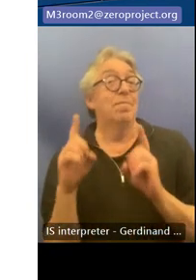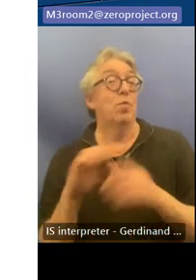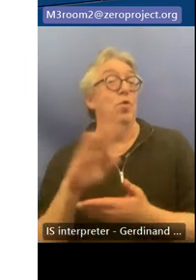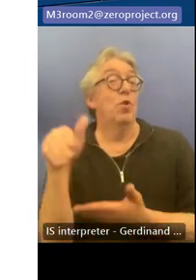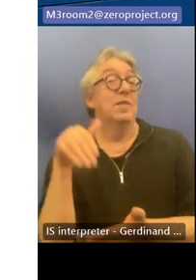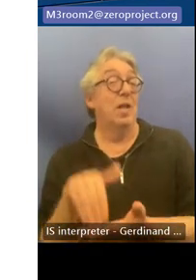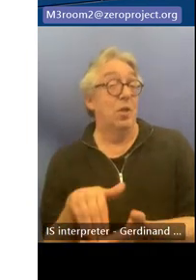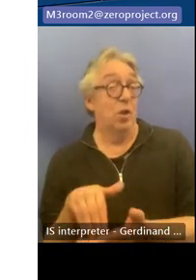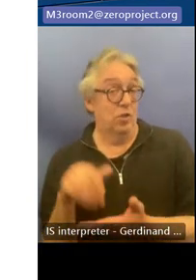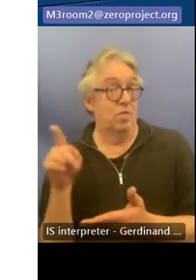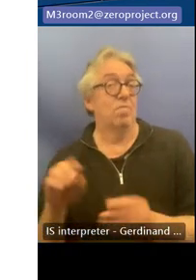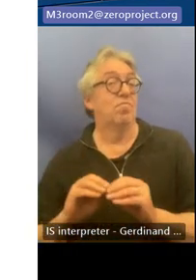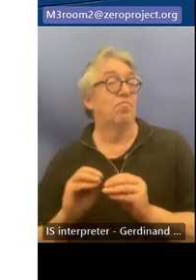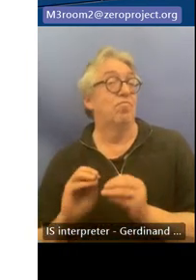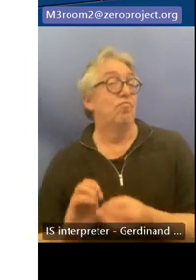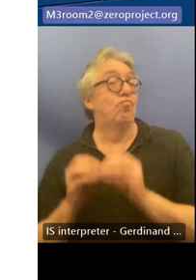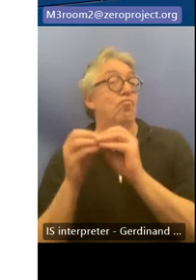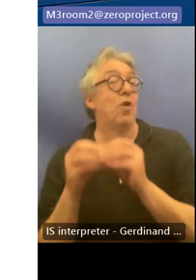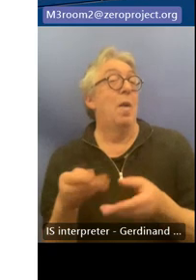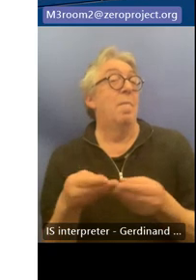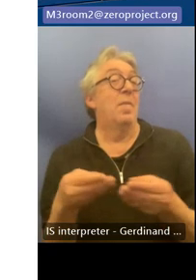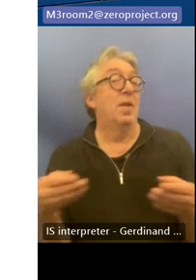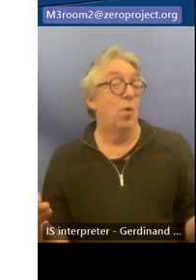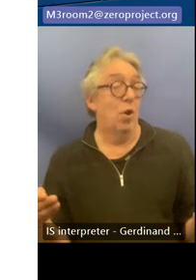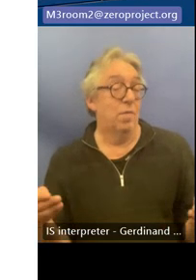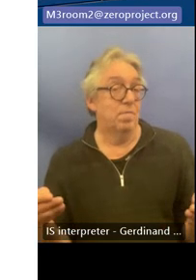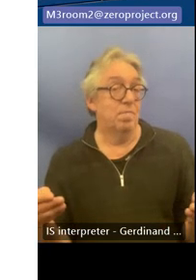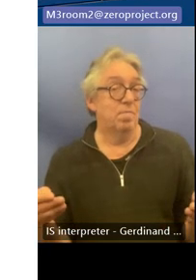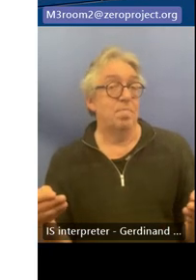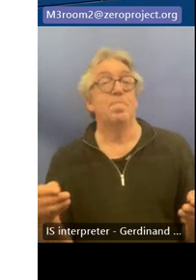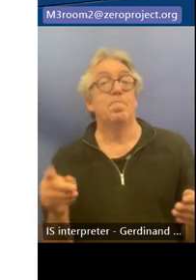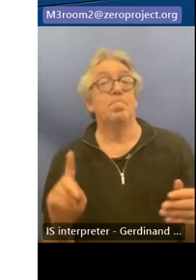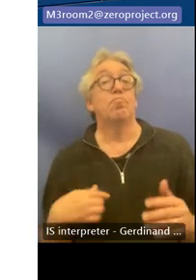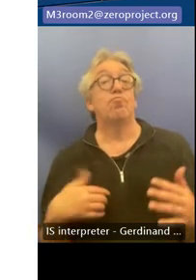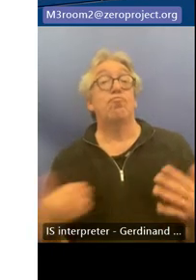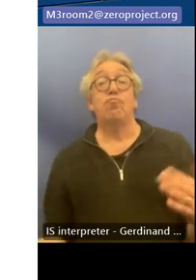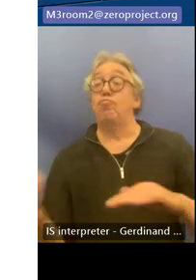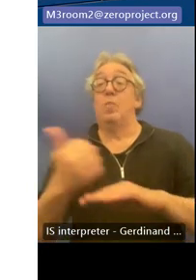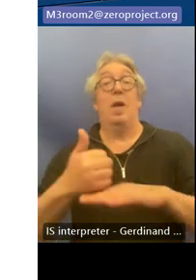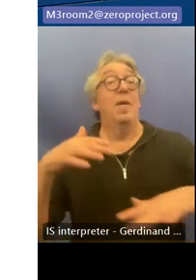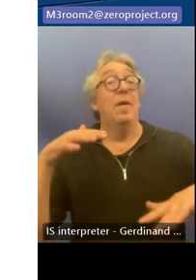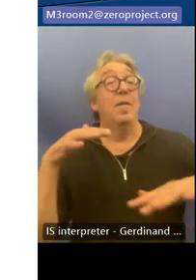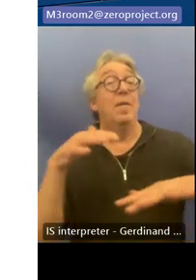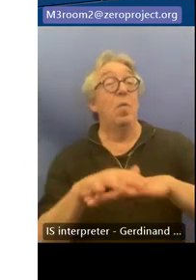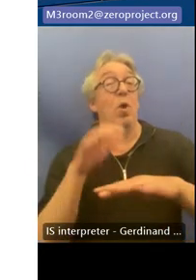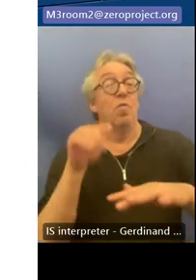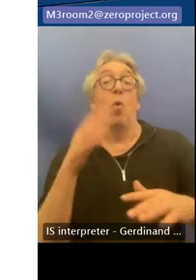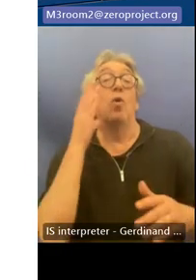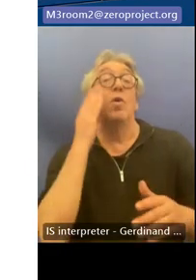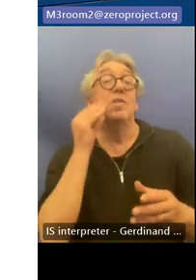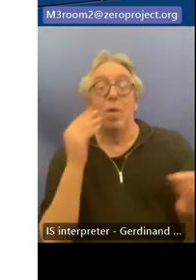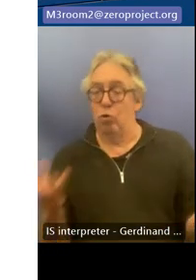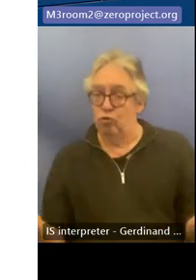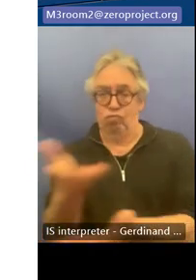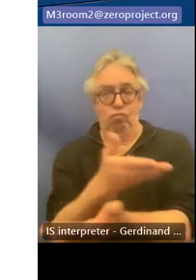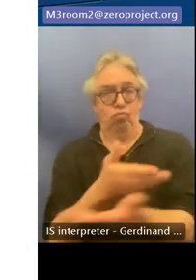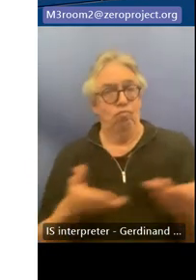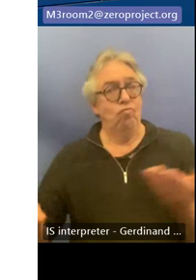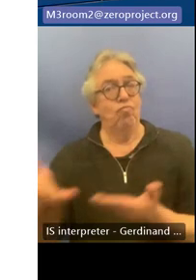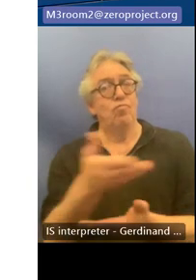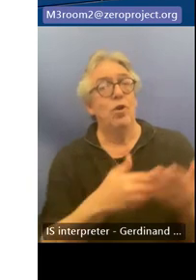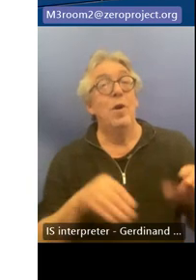was created to mentorship and share experience and resources to other teachers and staff of